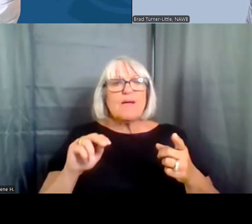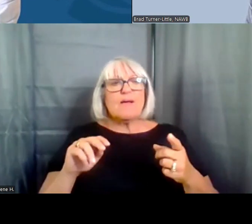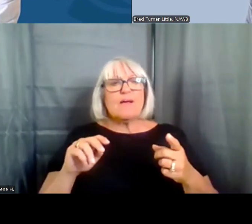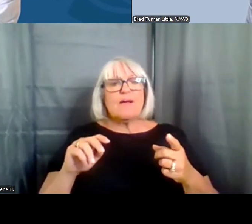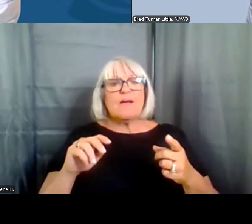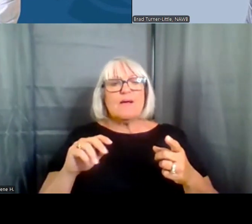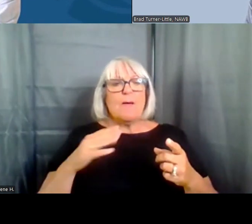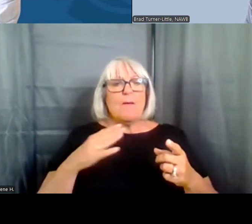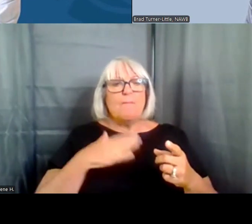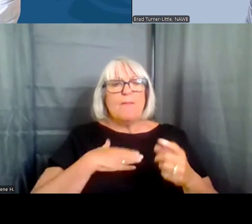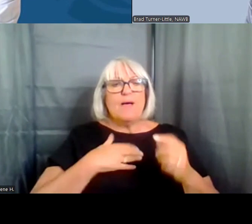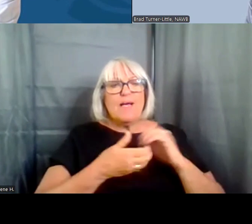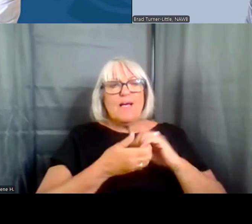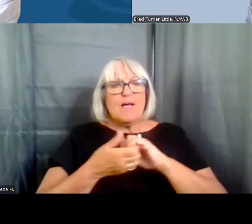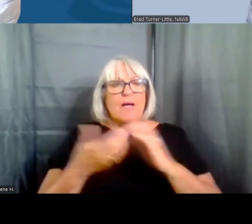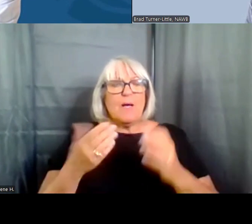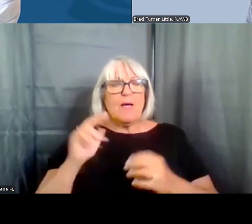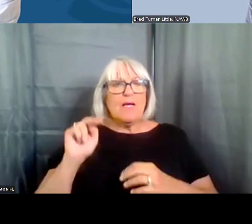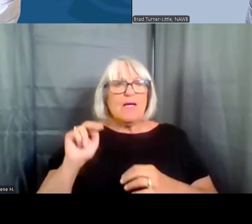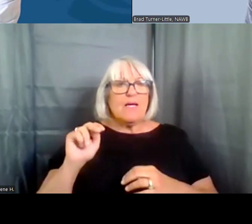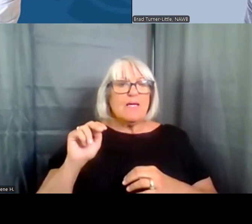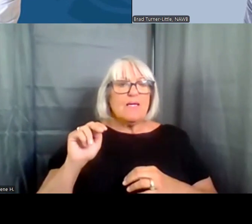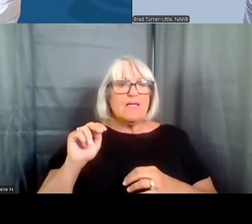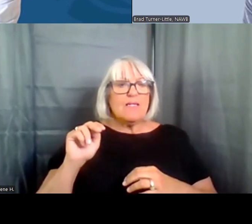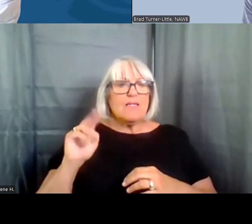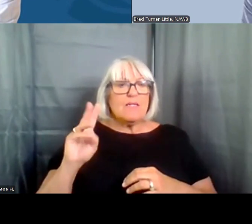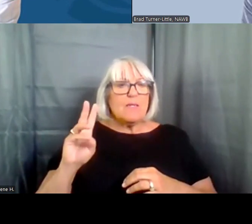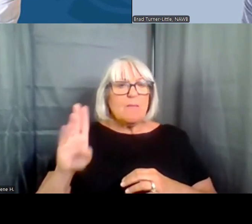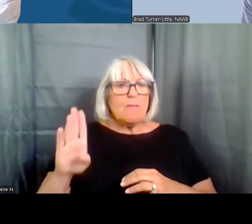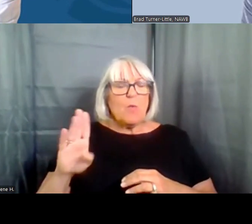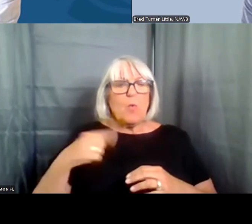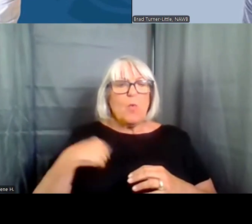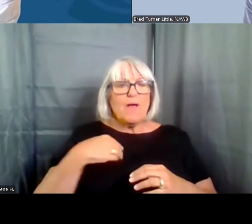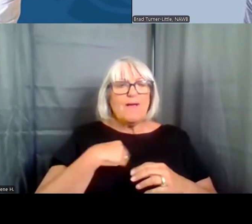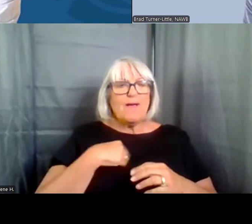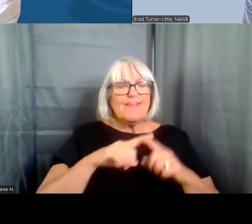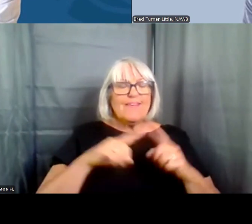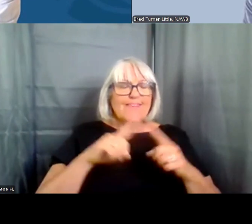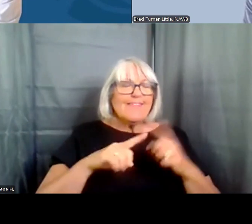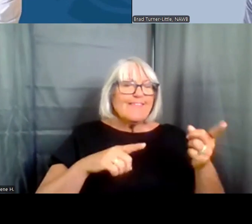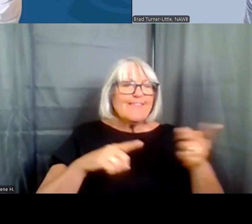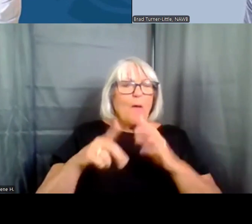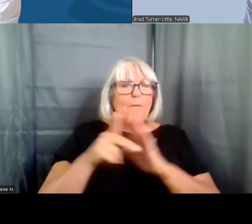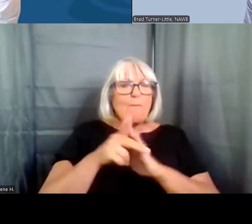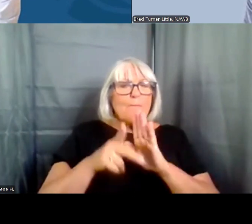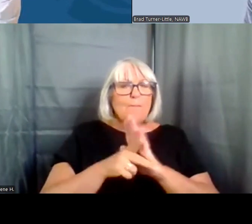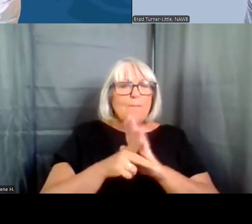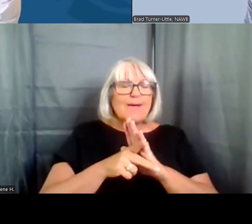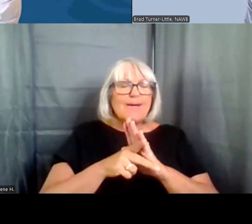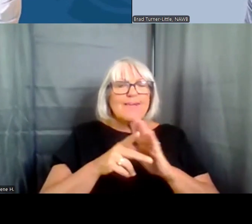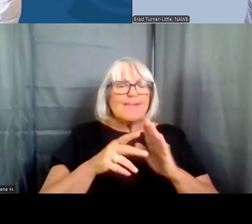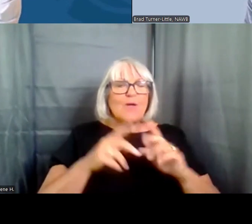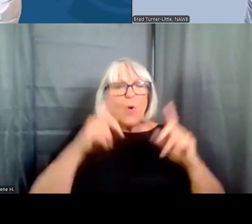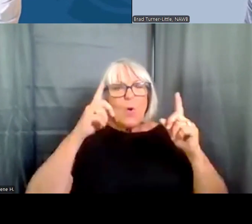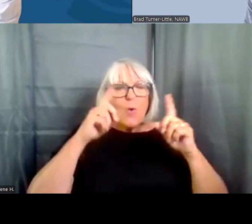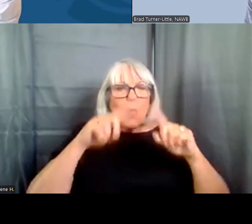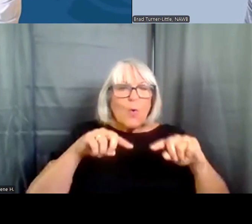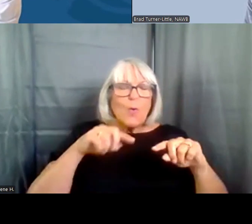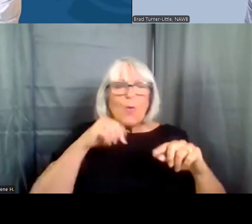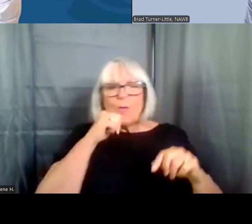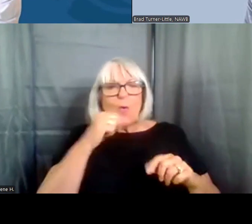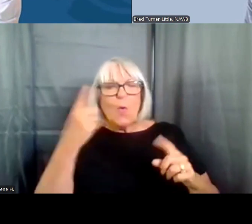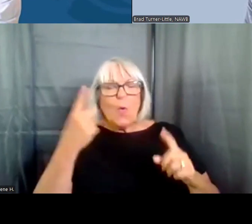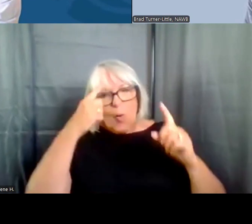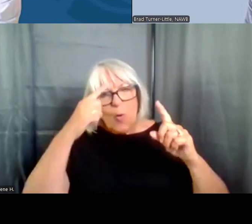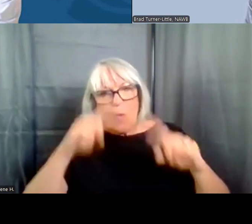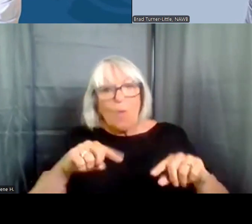NAWB, we have some ideological policy disagreements, but in general, I think we're both in the space of, we really do want